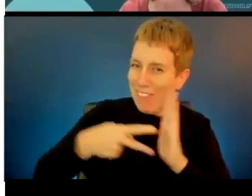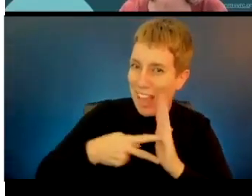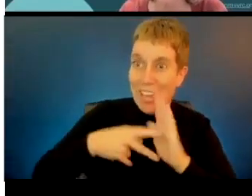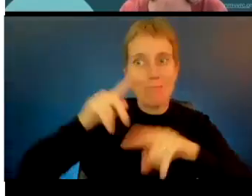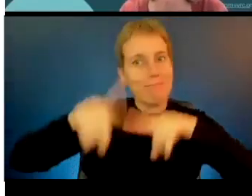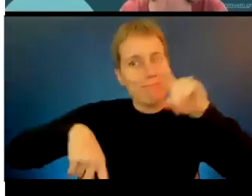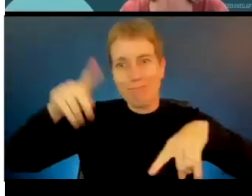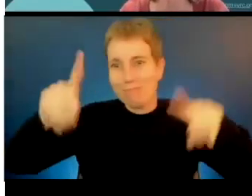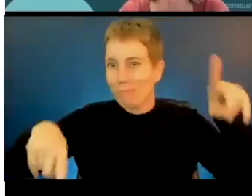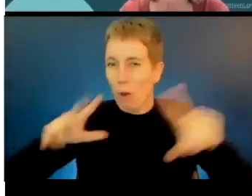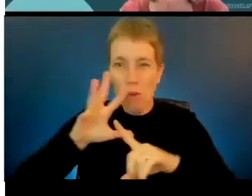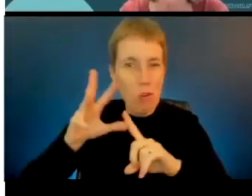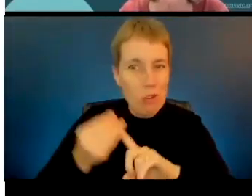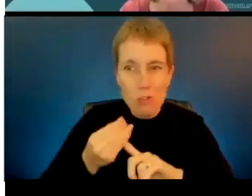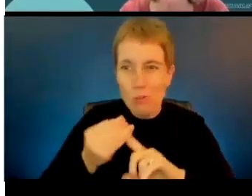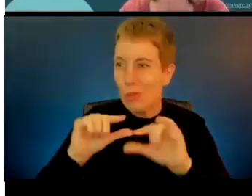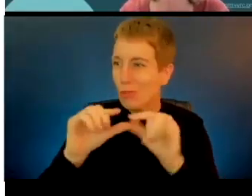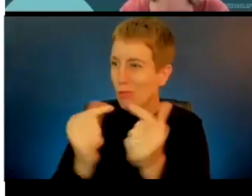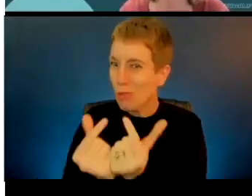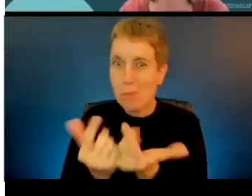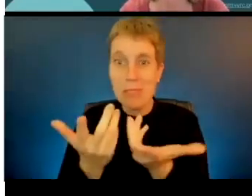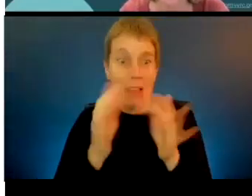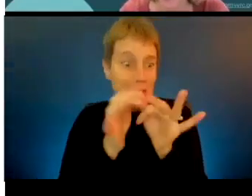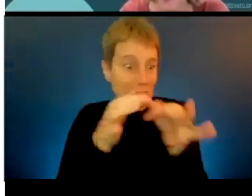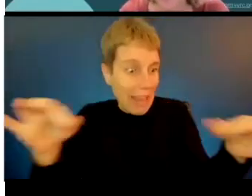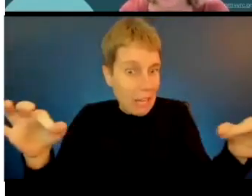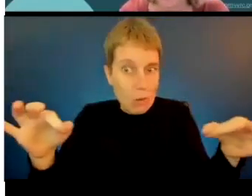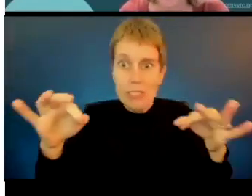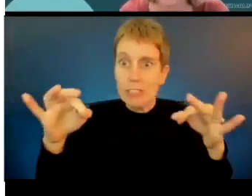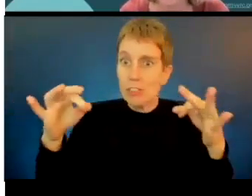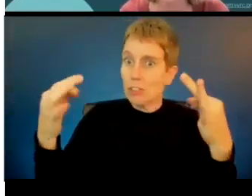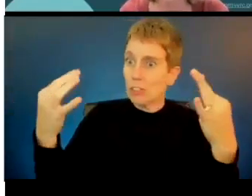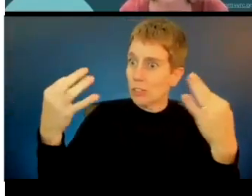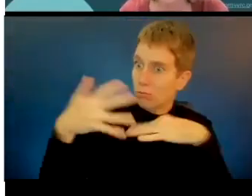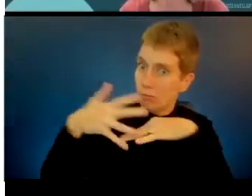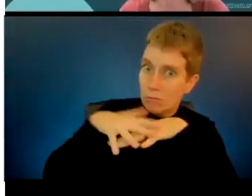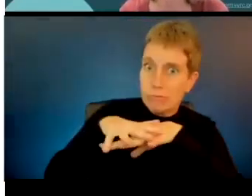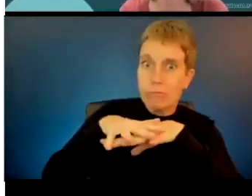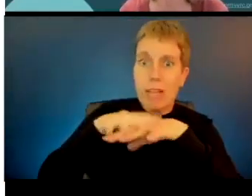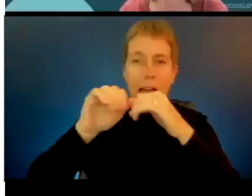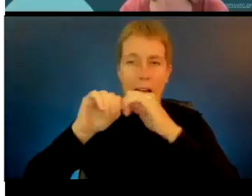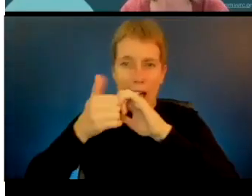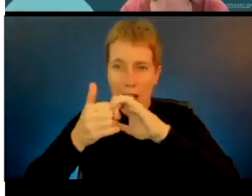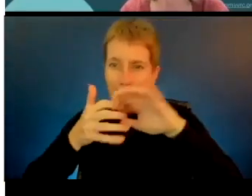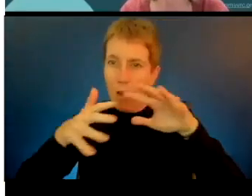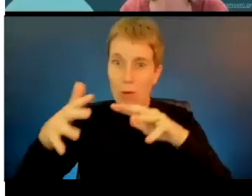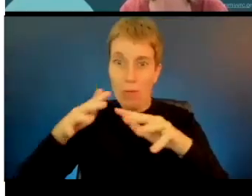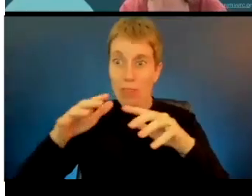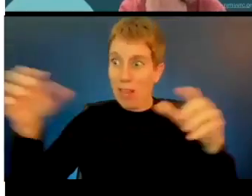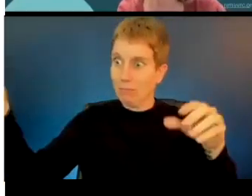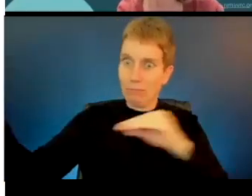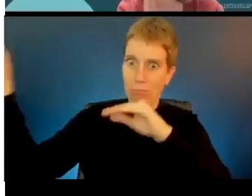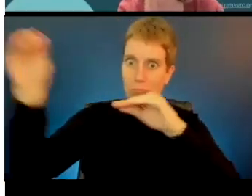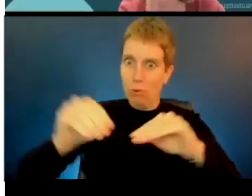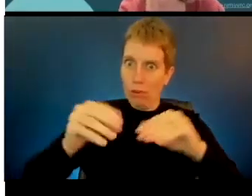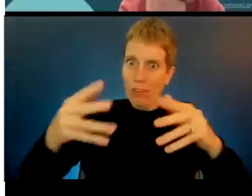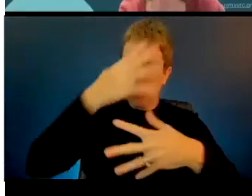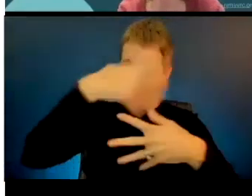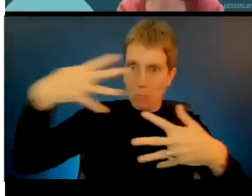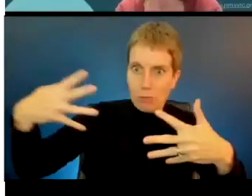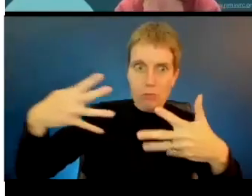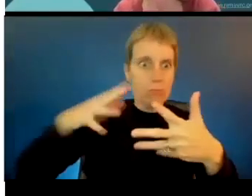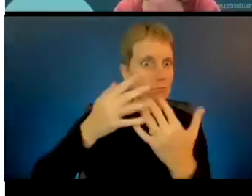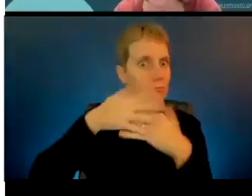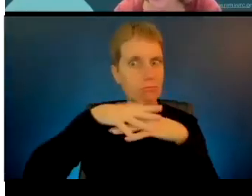in language and acculturation and assimilation that is also going to impact. And there can be very significant differences between a